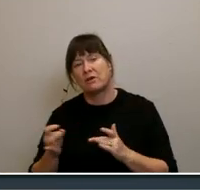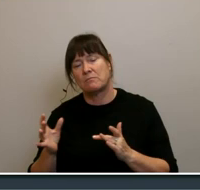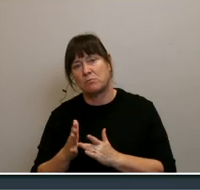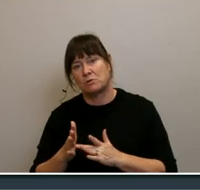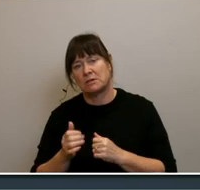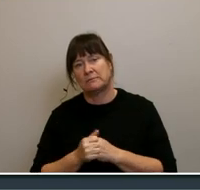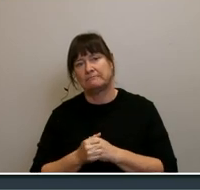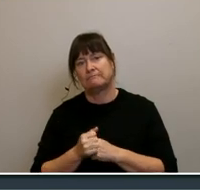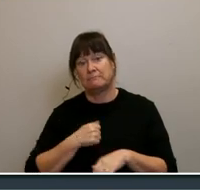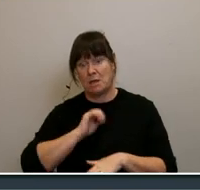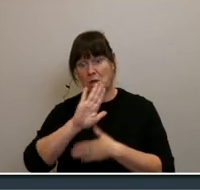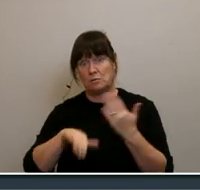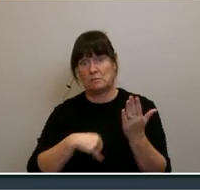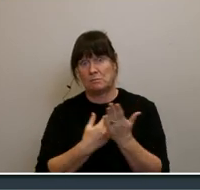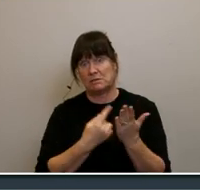my own submission.